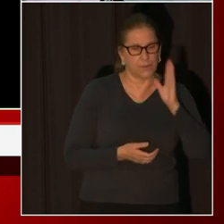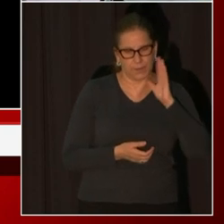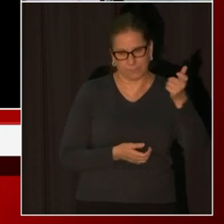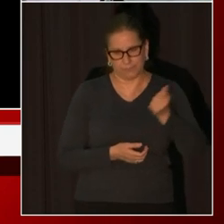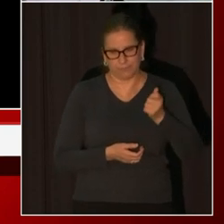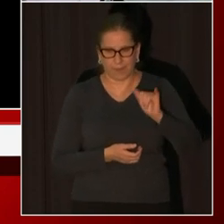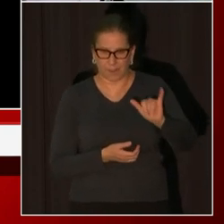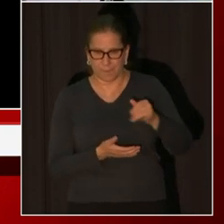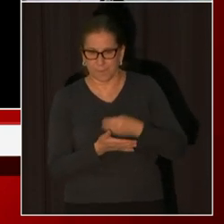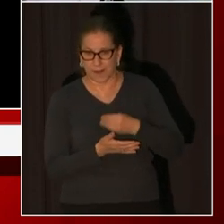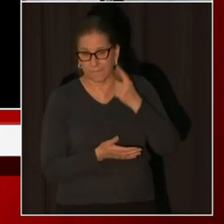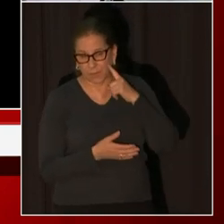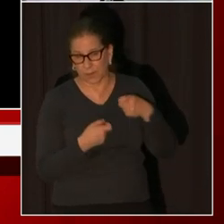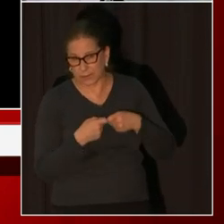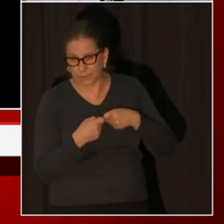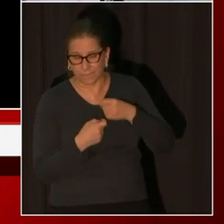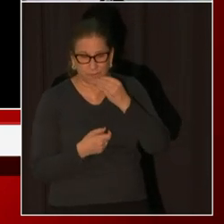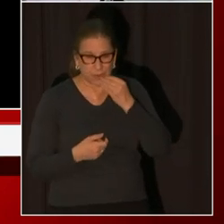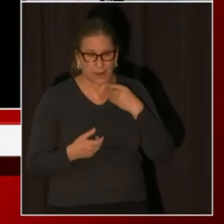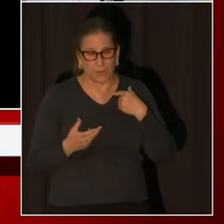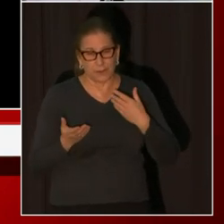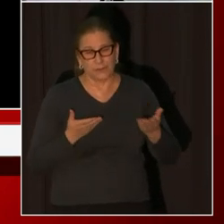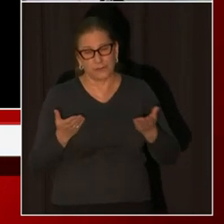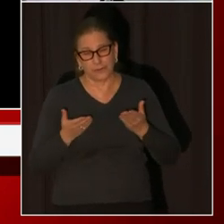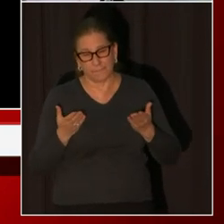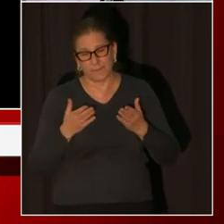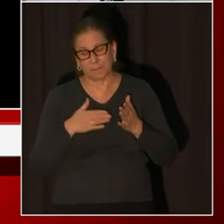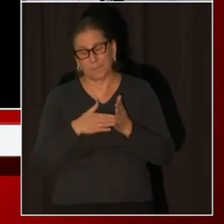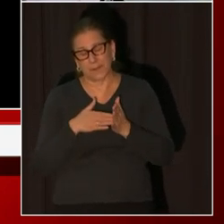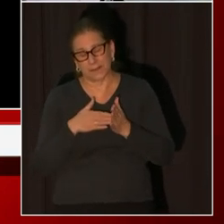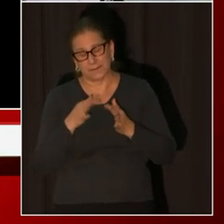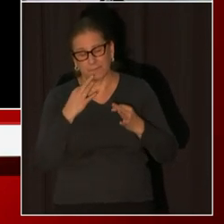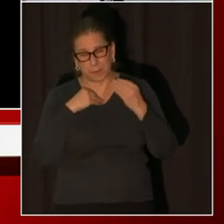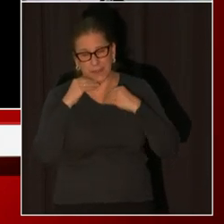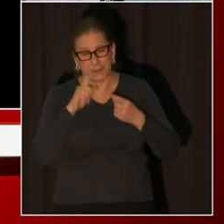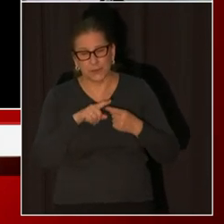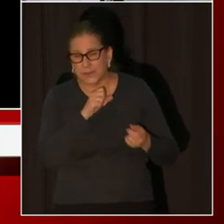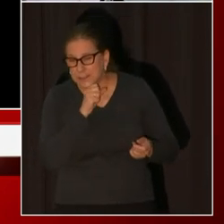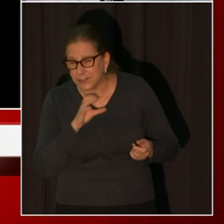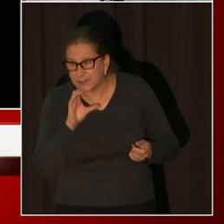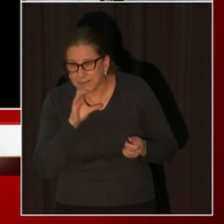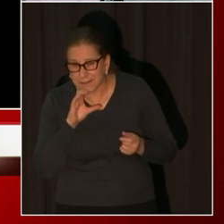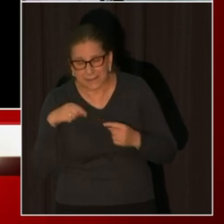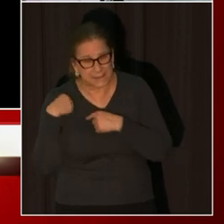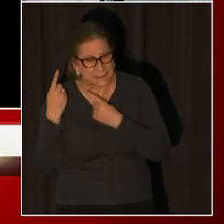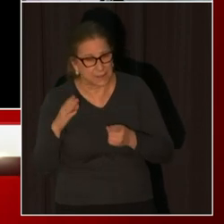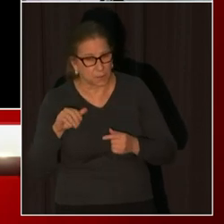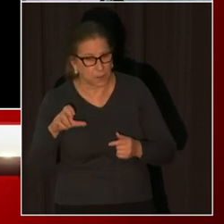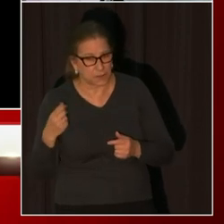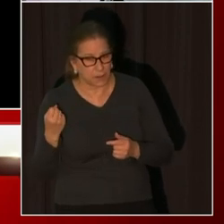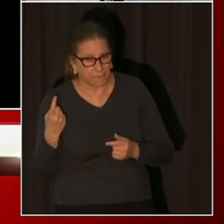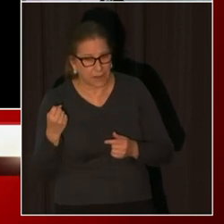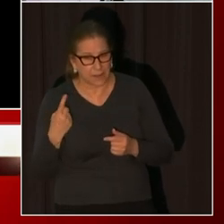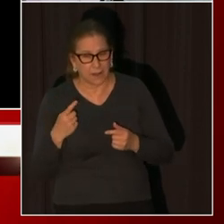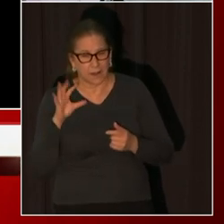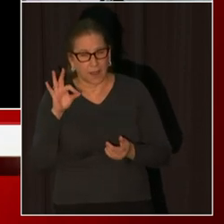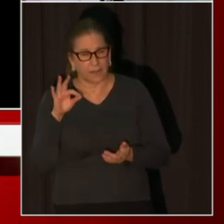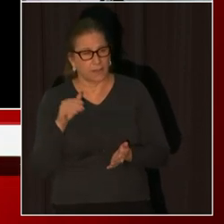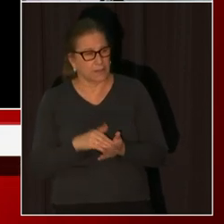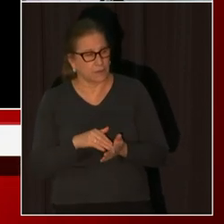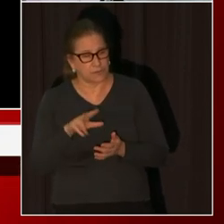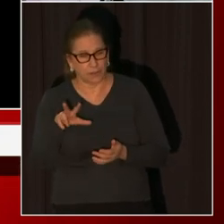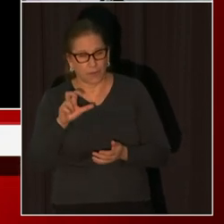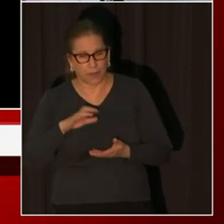than 6,400 seniors since March the 11th, 9,300 laptops and devices, and nearly 4,000